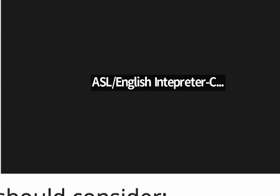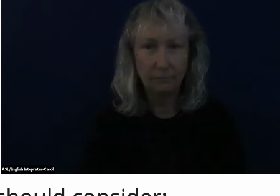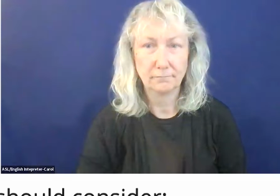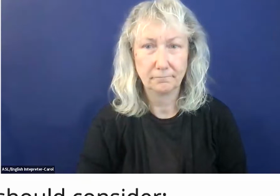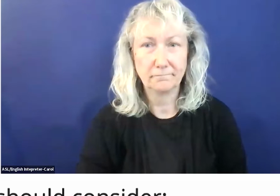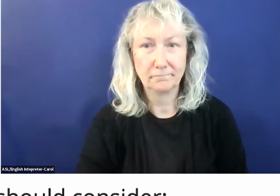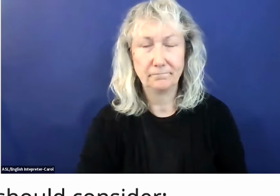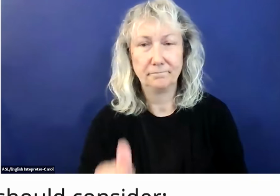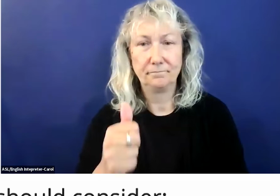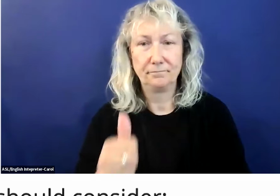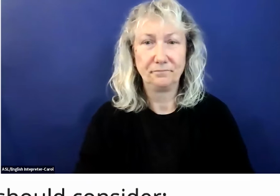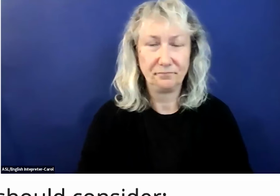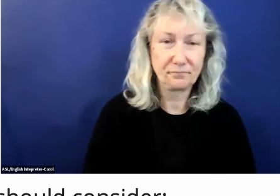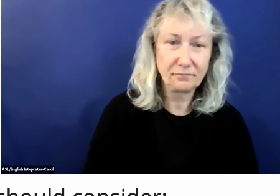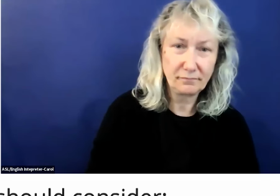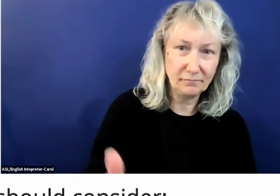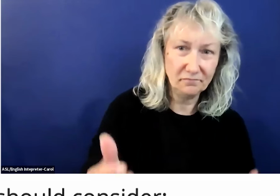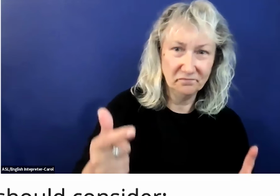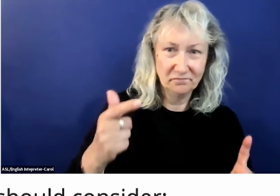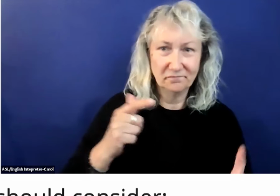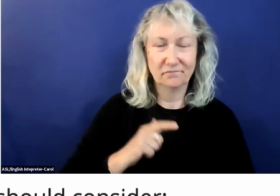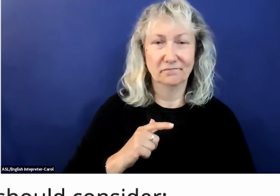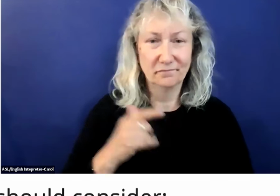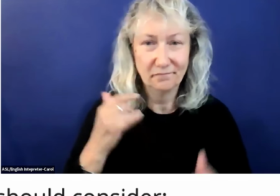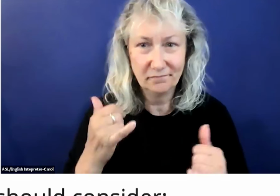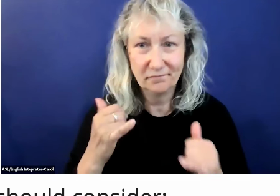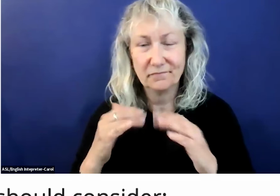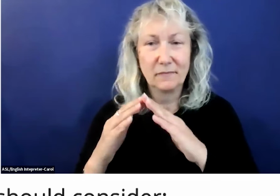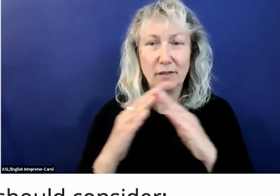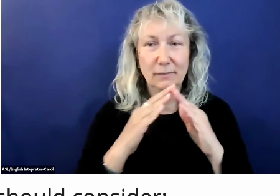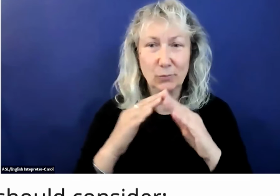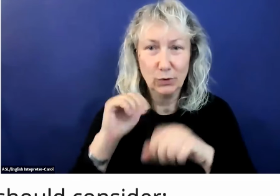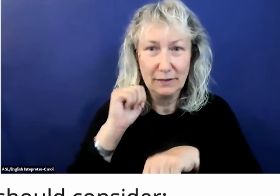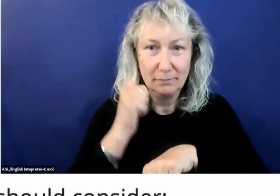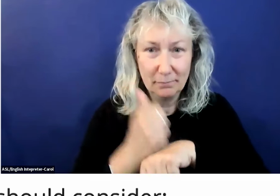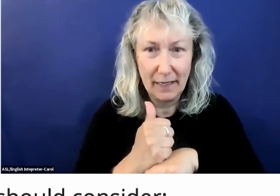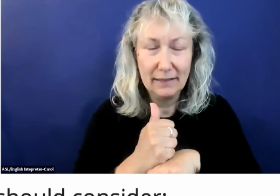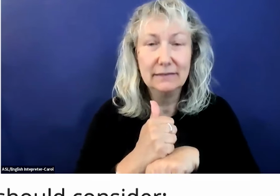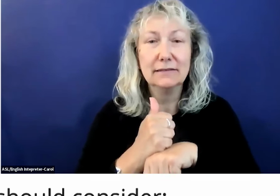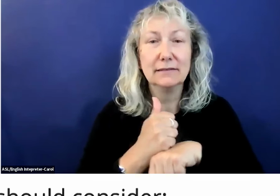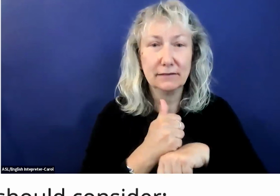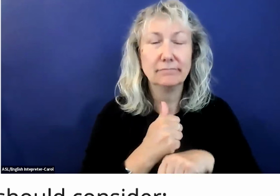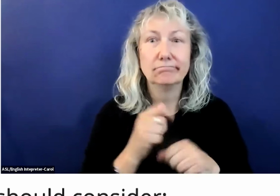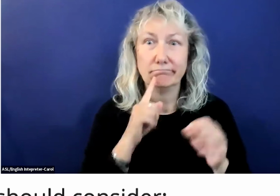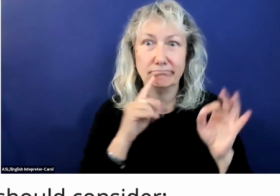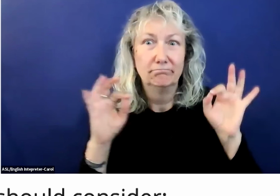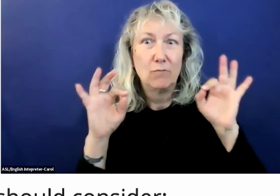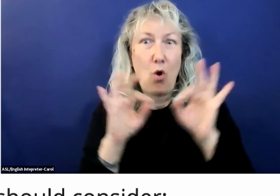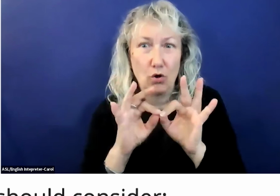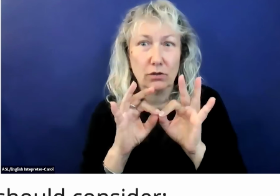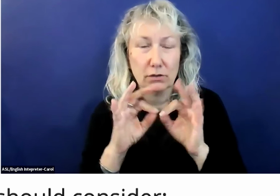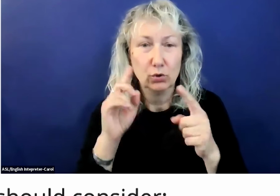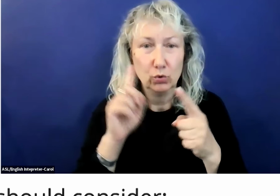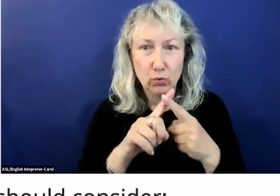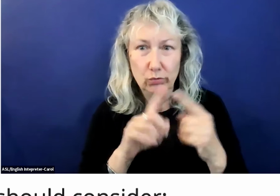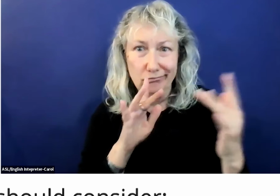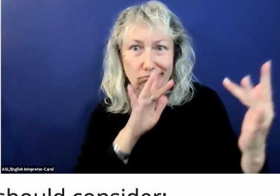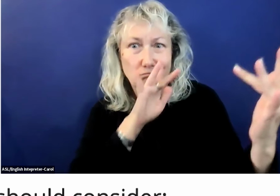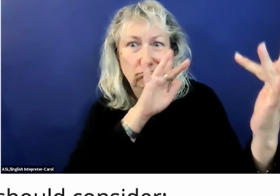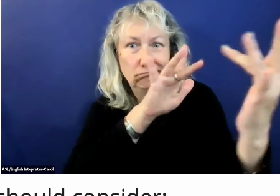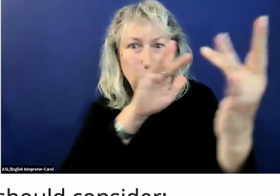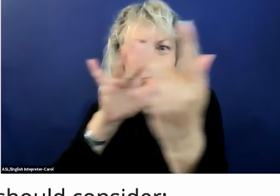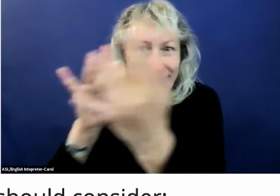So community-based organizations and intersectional partnerships can play a vital role in reaching older adults